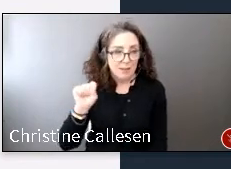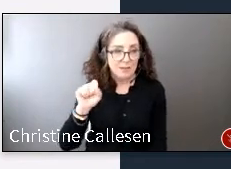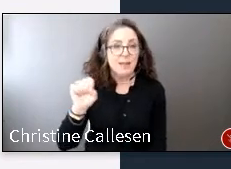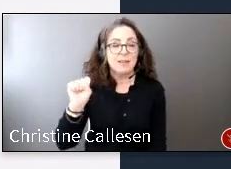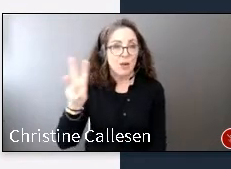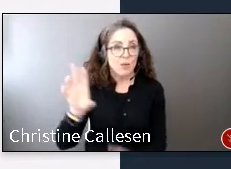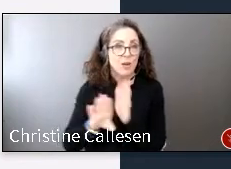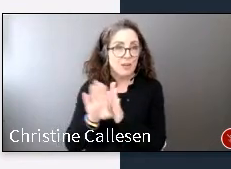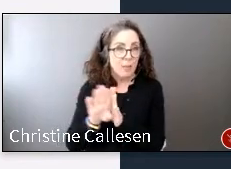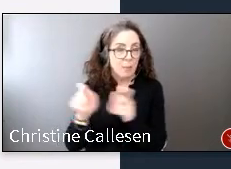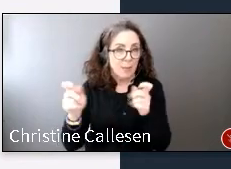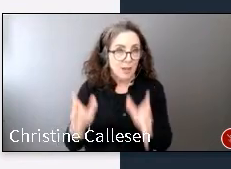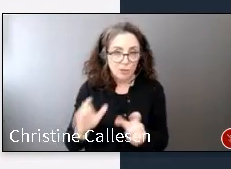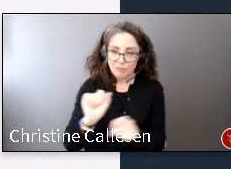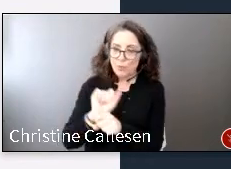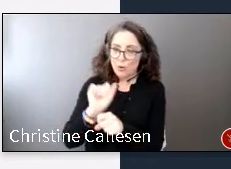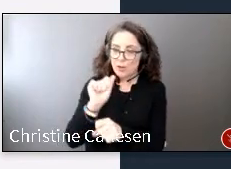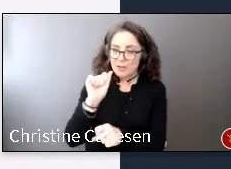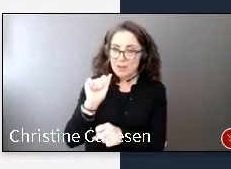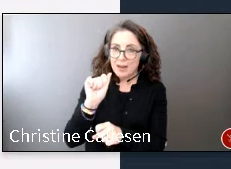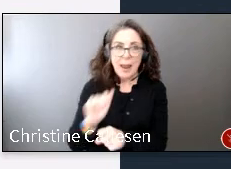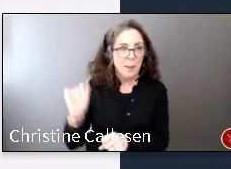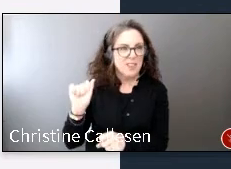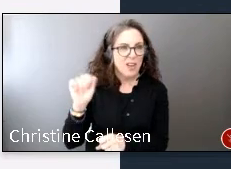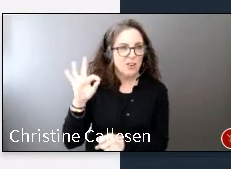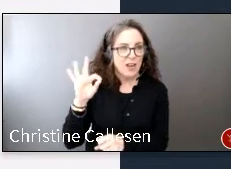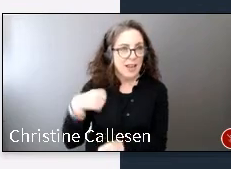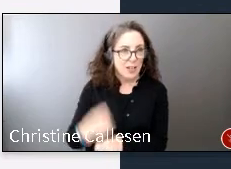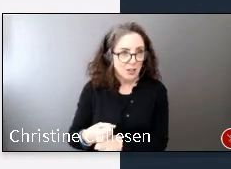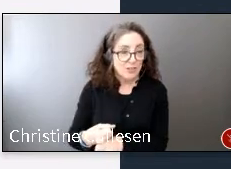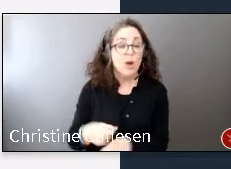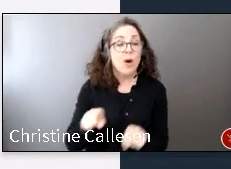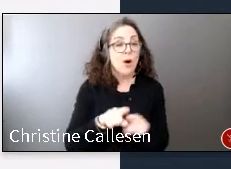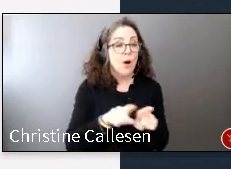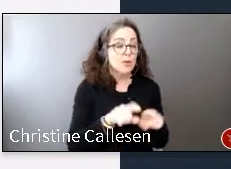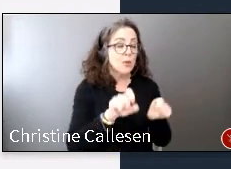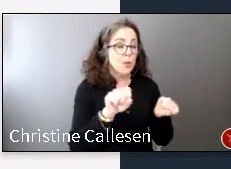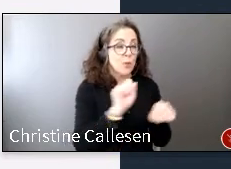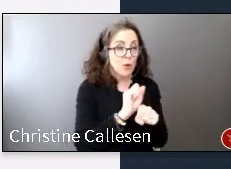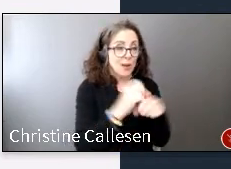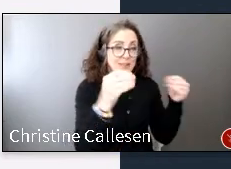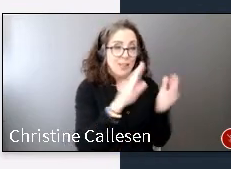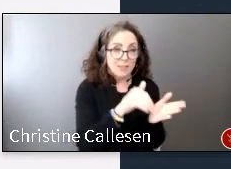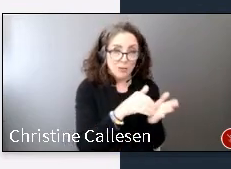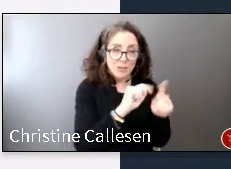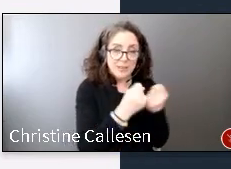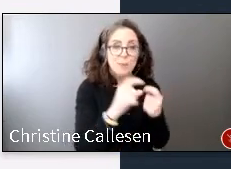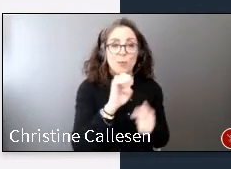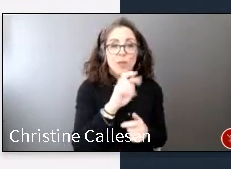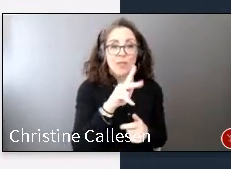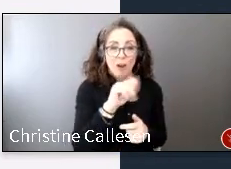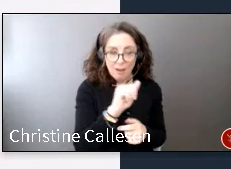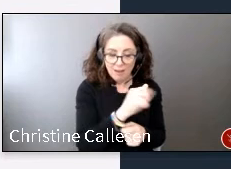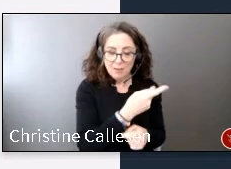development manager, and I've been at Amazon for 9 years. I also work on the Seller Central team with Erica. I actually went